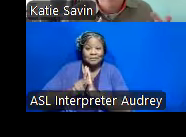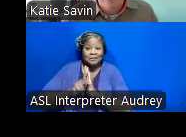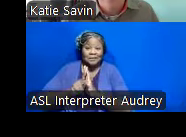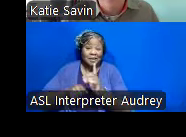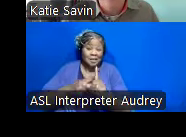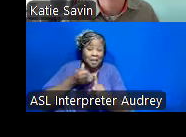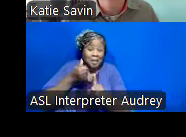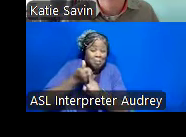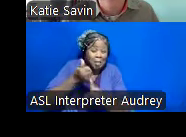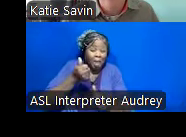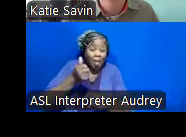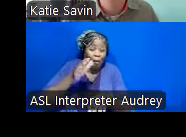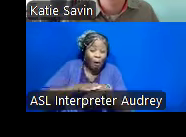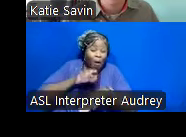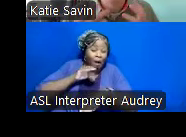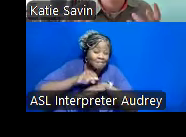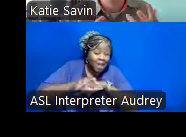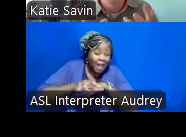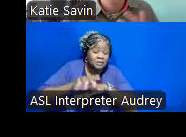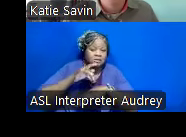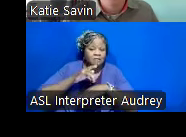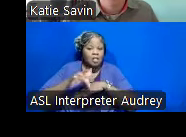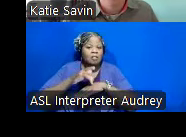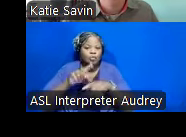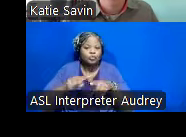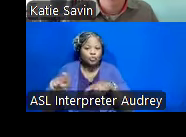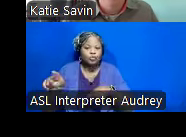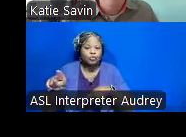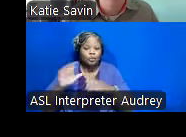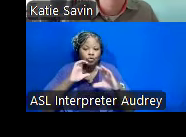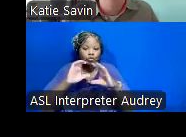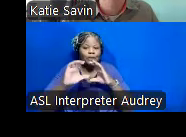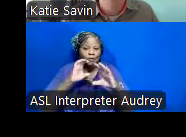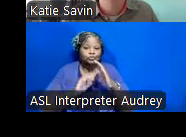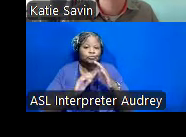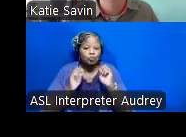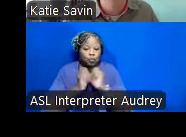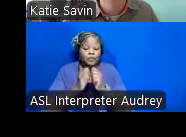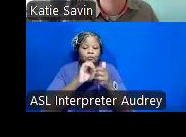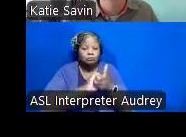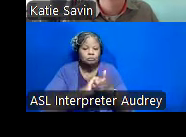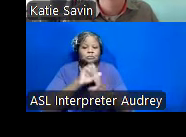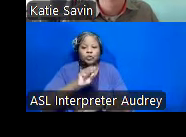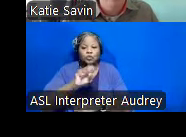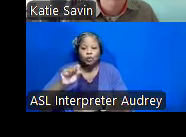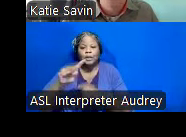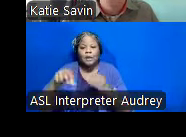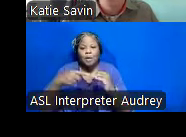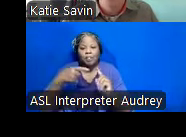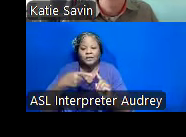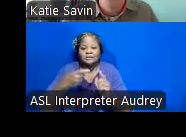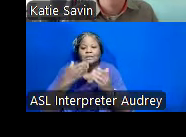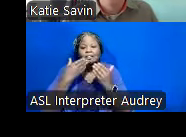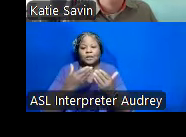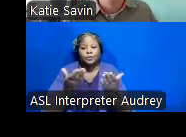having an unintended effect, and are really available to, be communication partners with Social Security around this. Thank